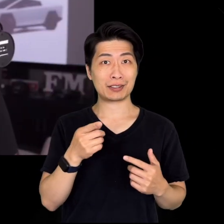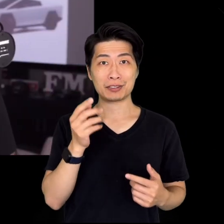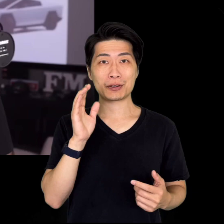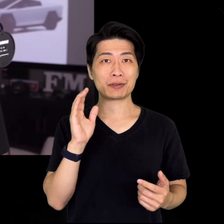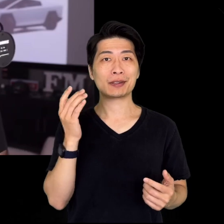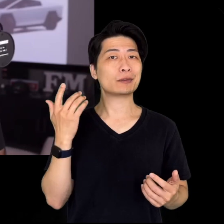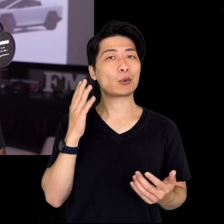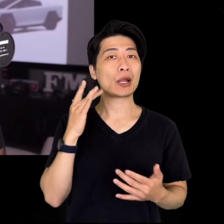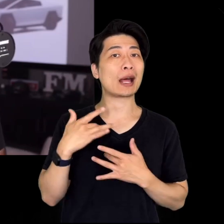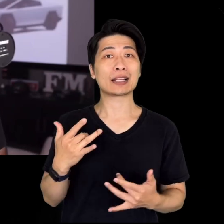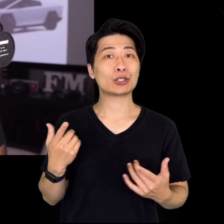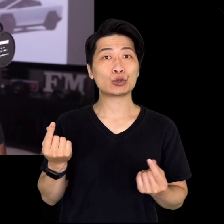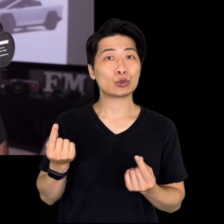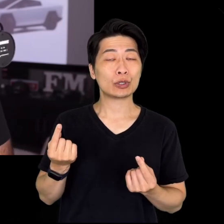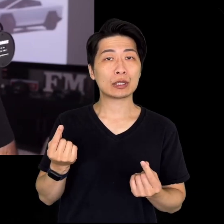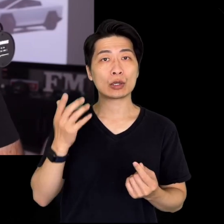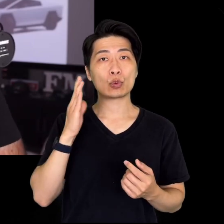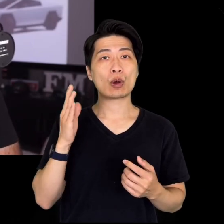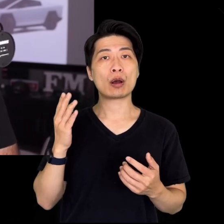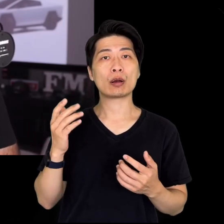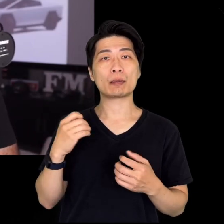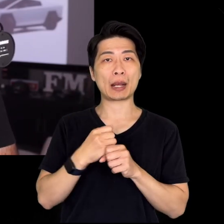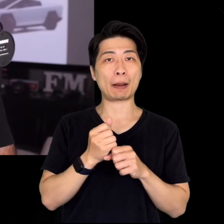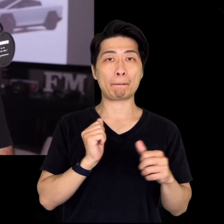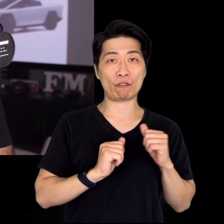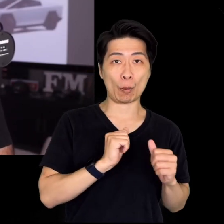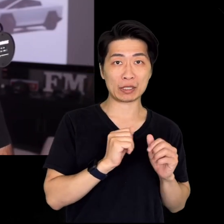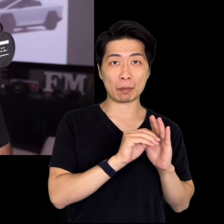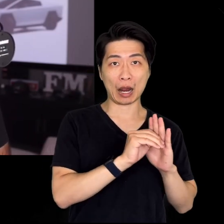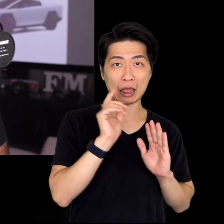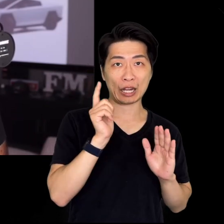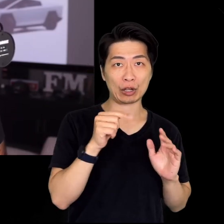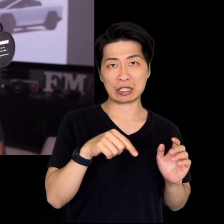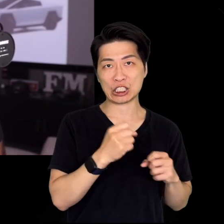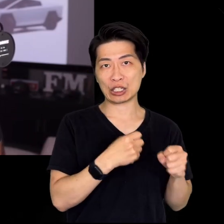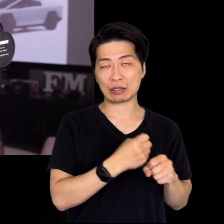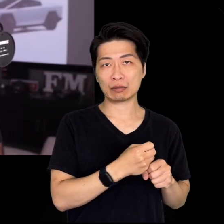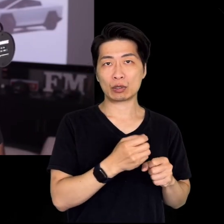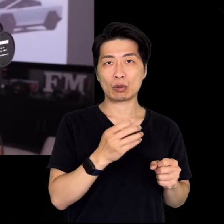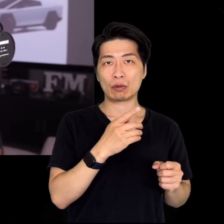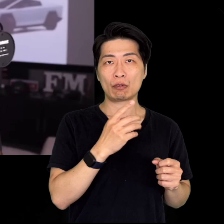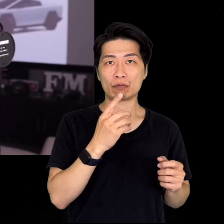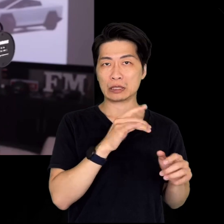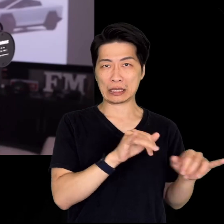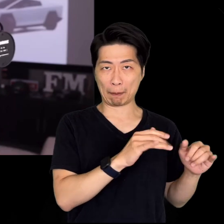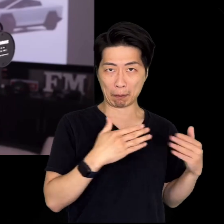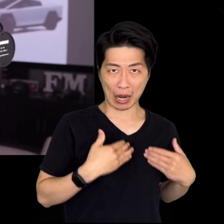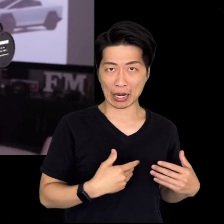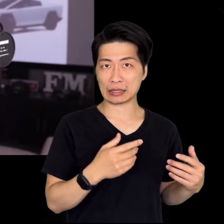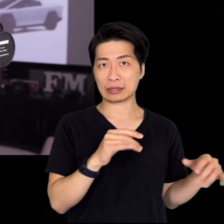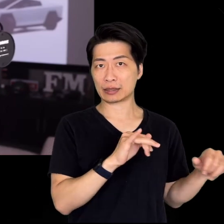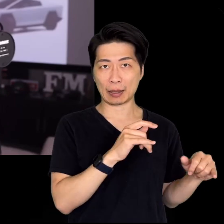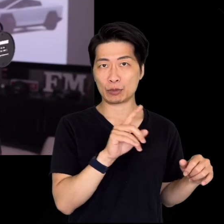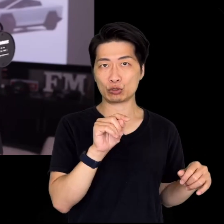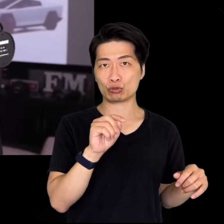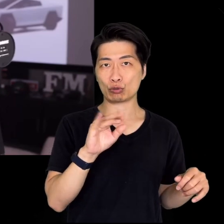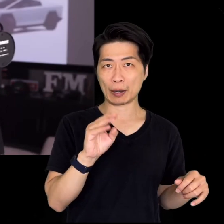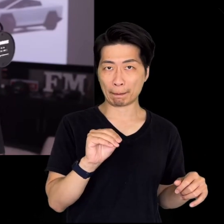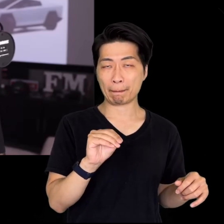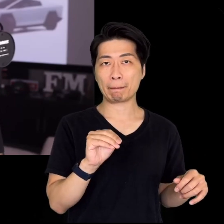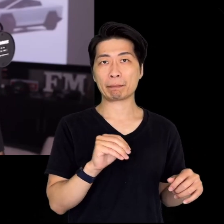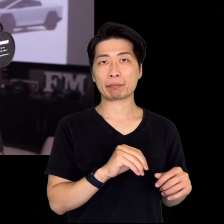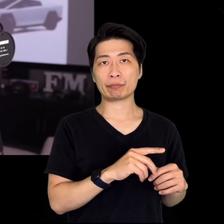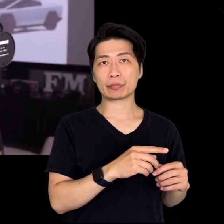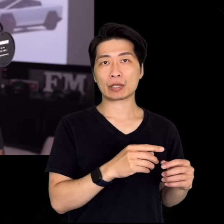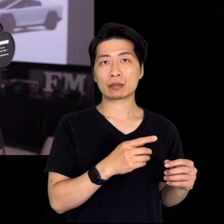cars. And then what they'll likely do is they'll come out with a performance model later this year that's going to basically use the same exact body, same